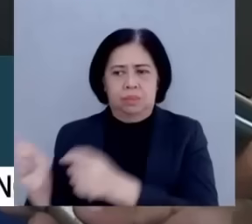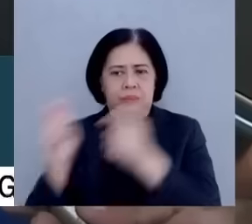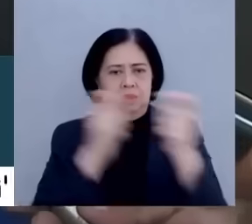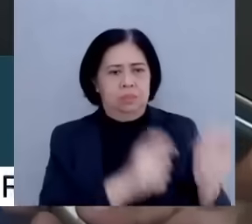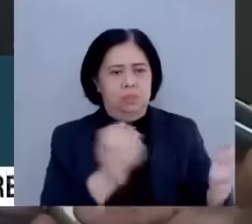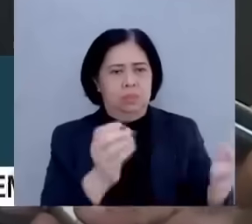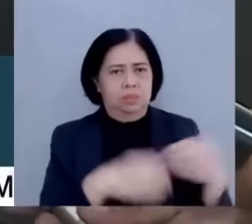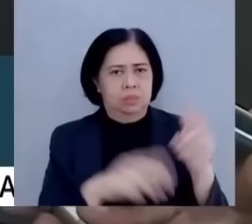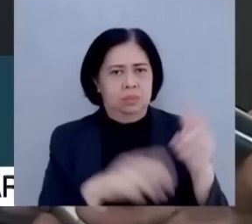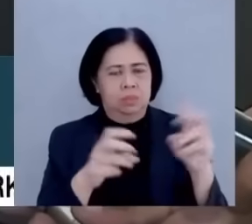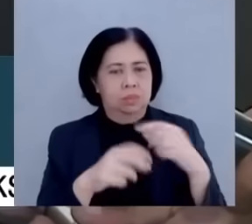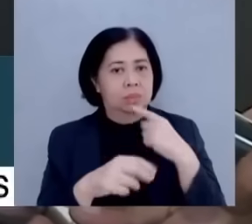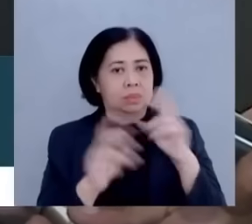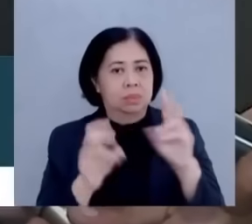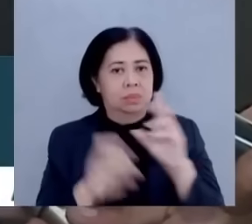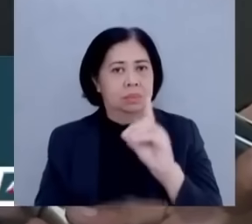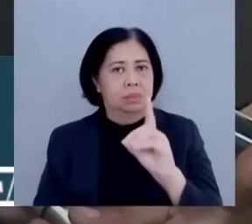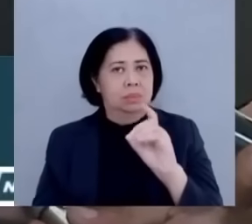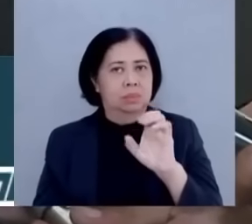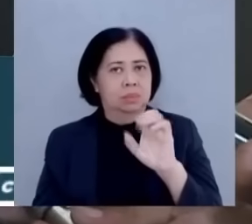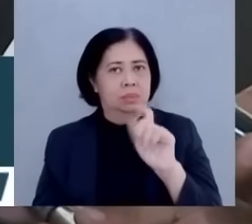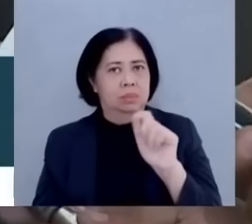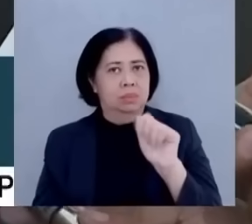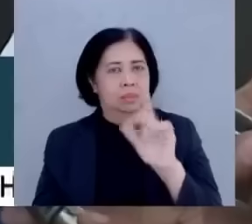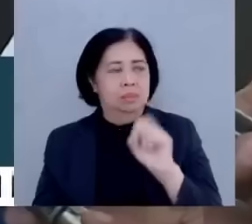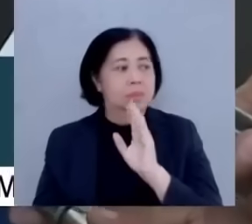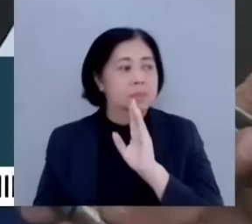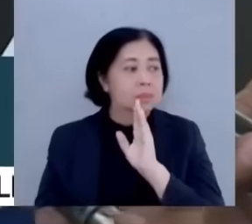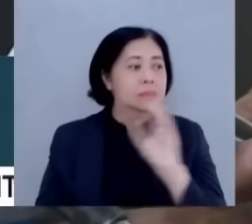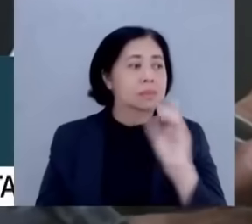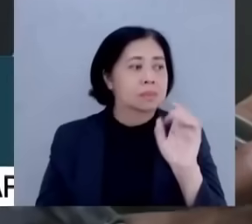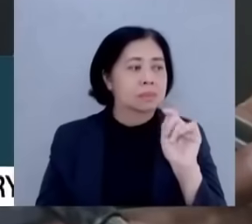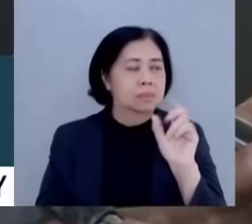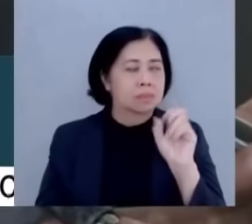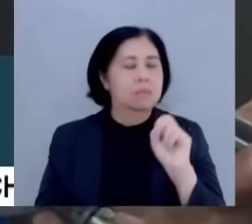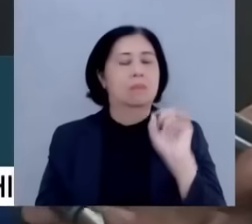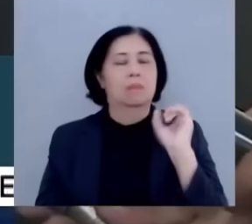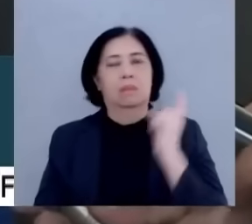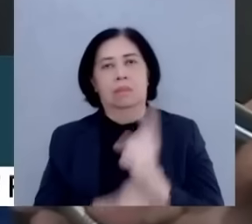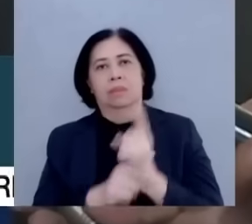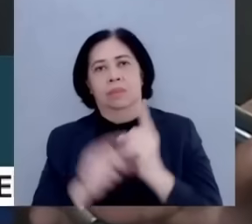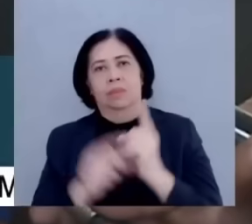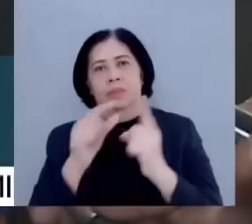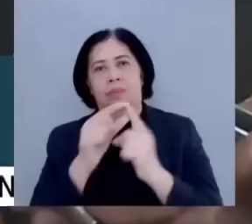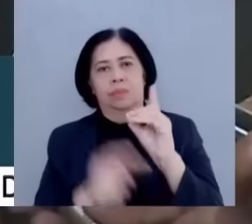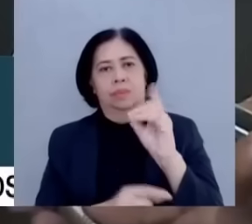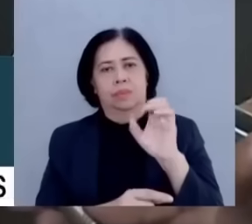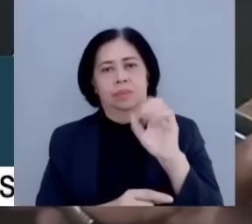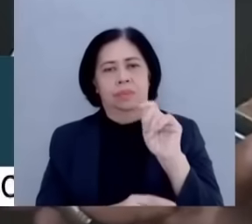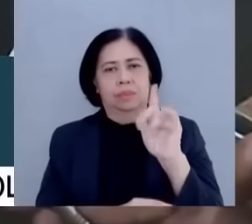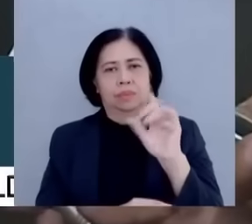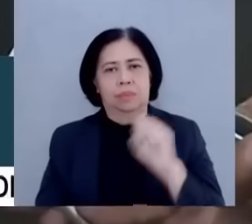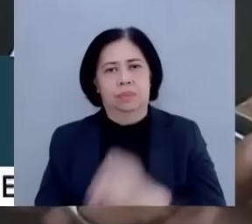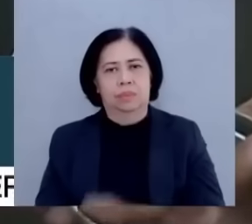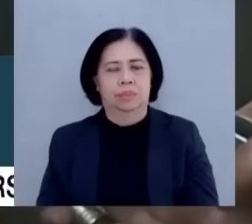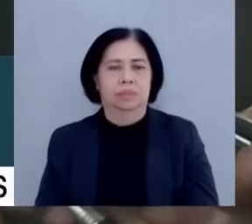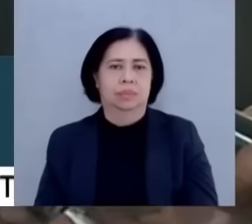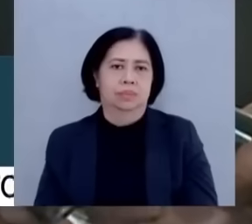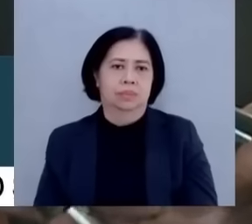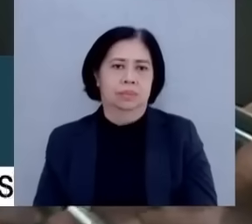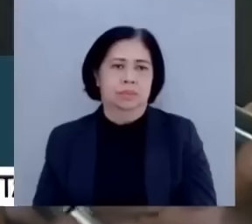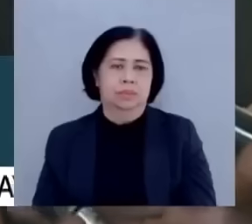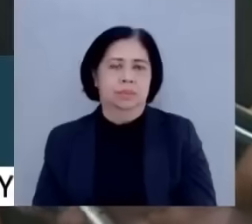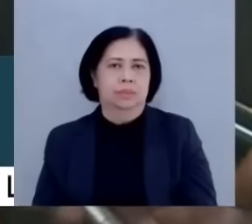opisina. And that is called detail. So I told her detail. And she said details. Okay, yung last question na yung CF is